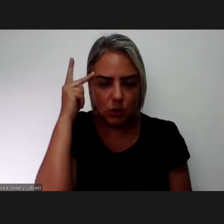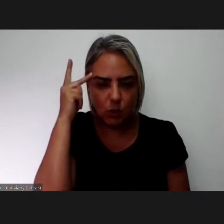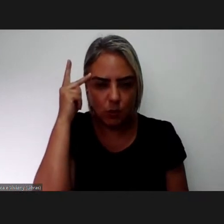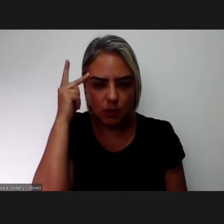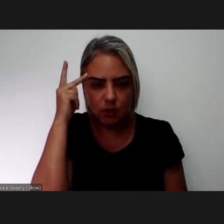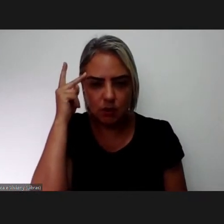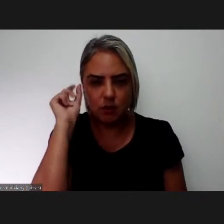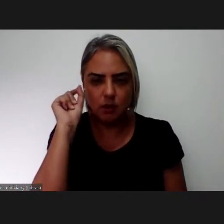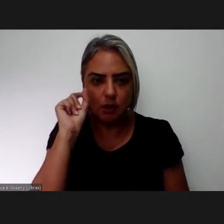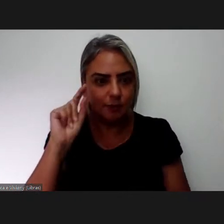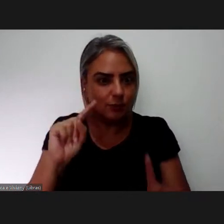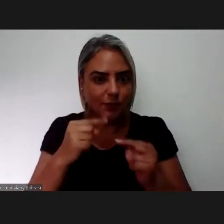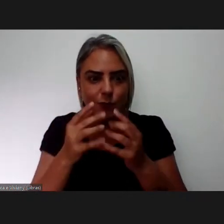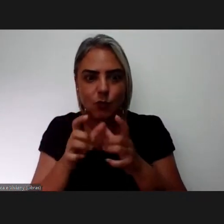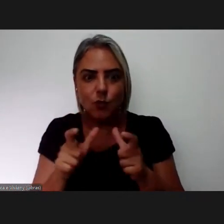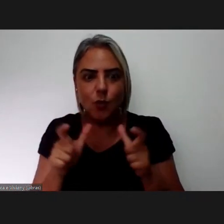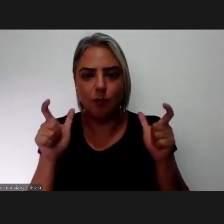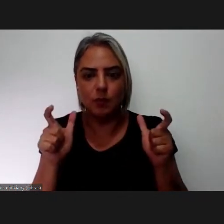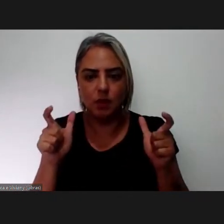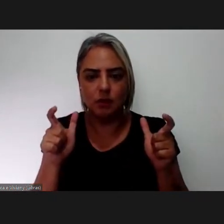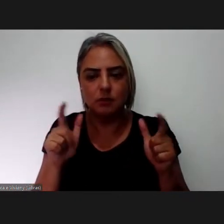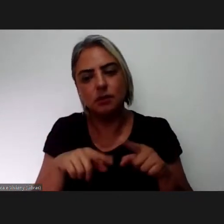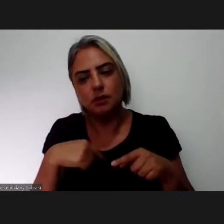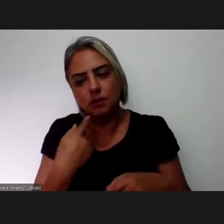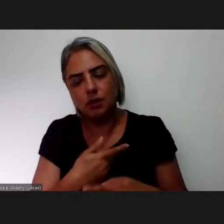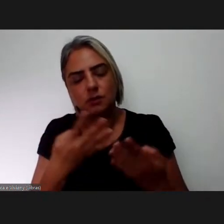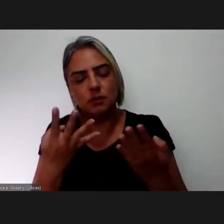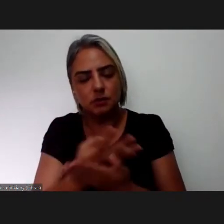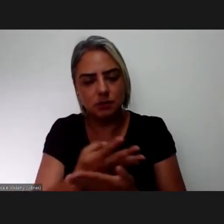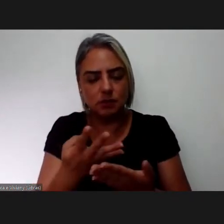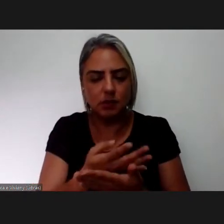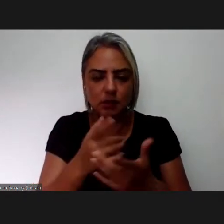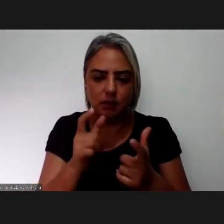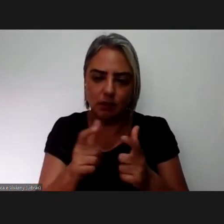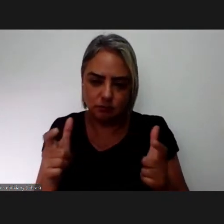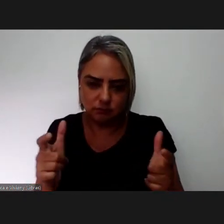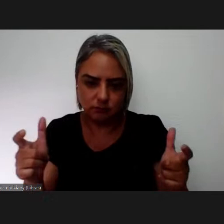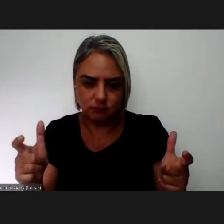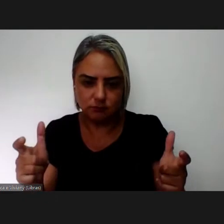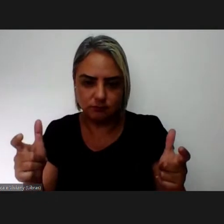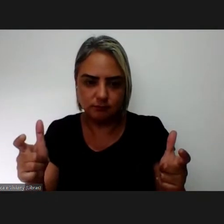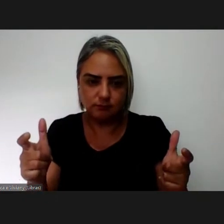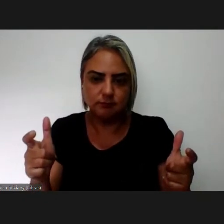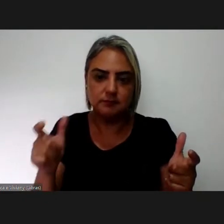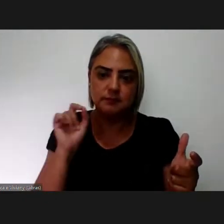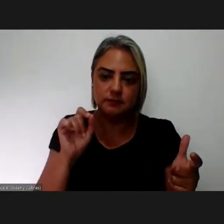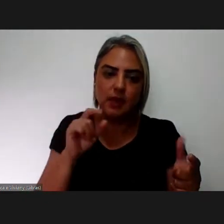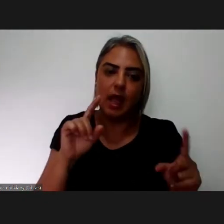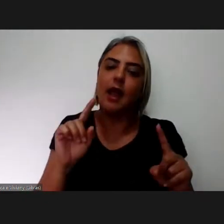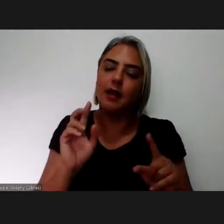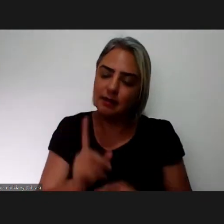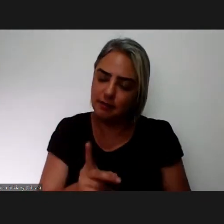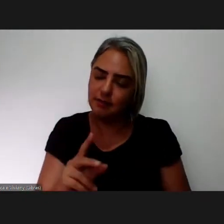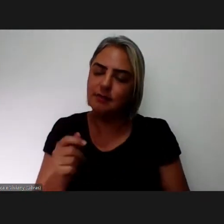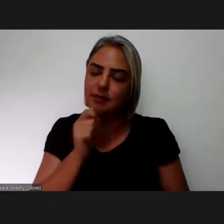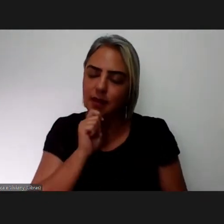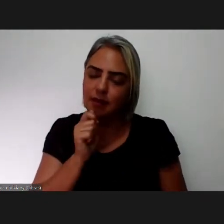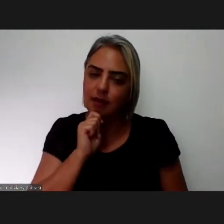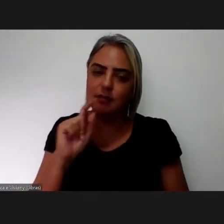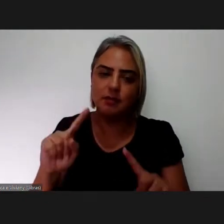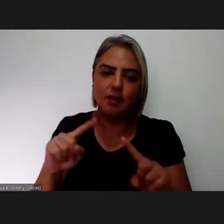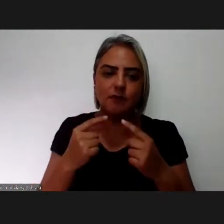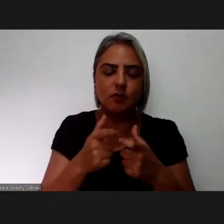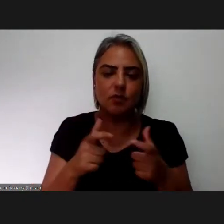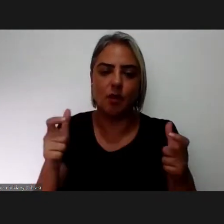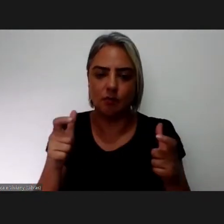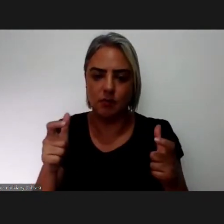200 million people, and it's a big challenge. We have a wide network, but it